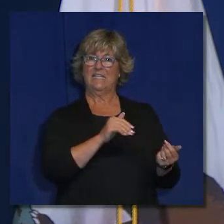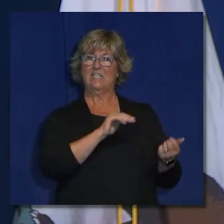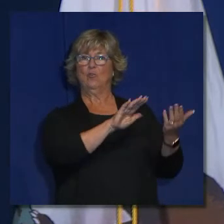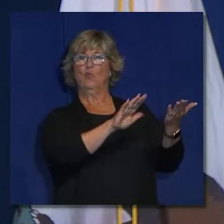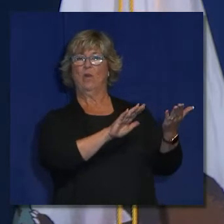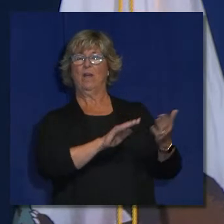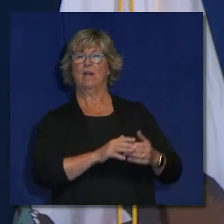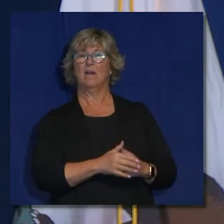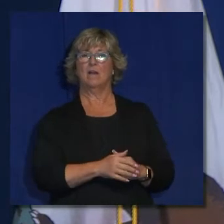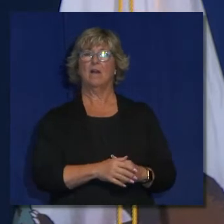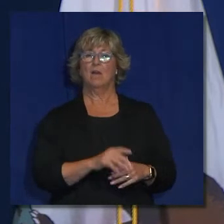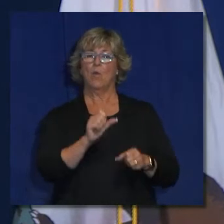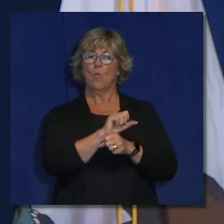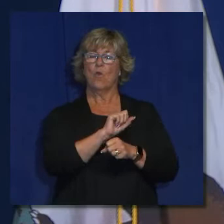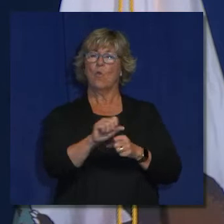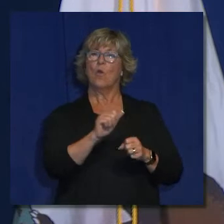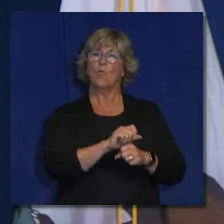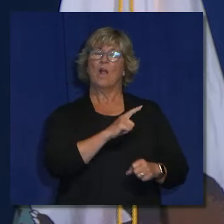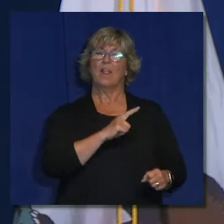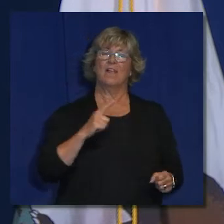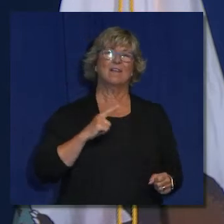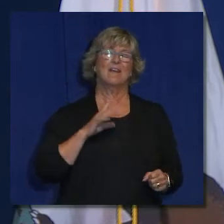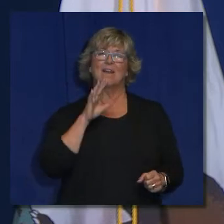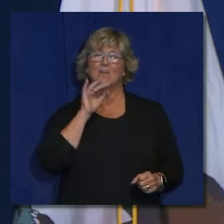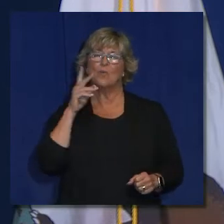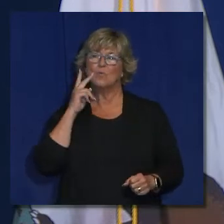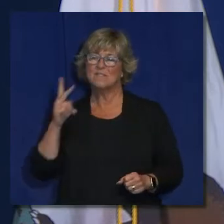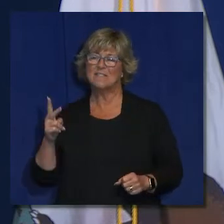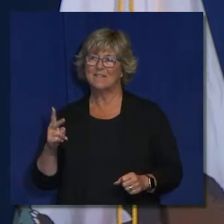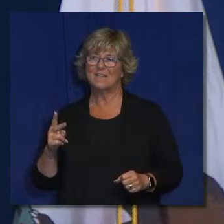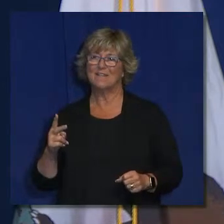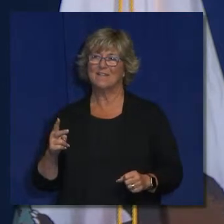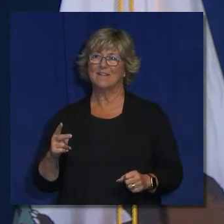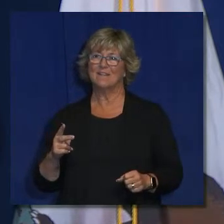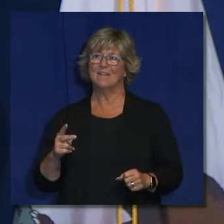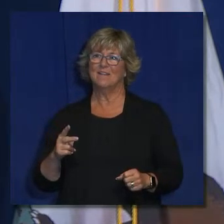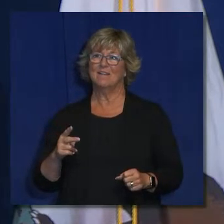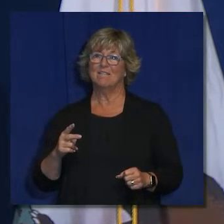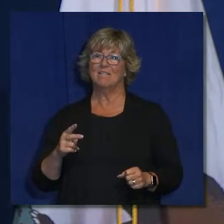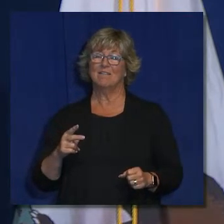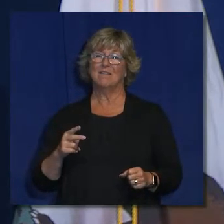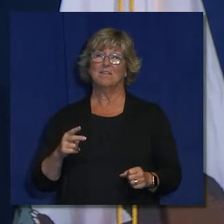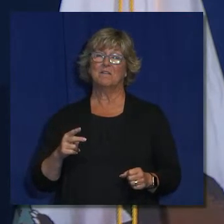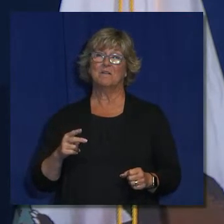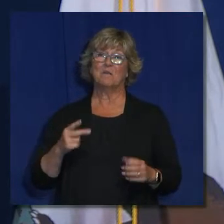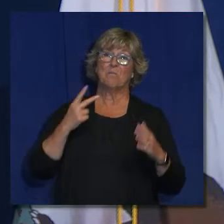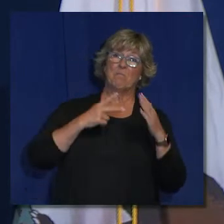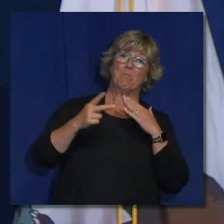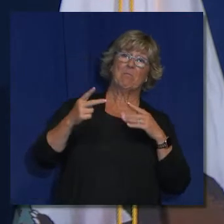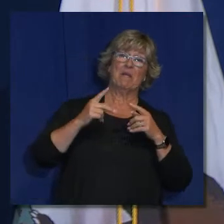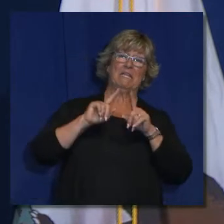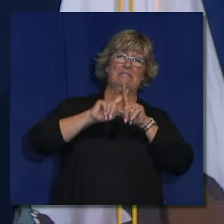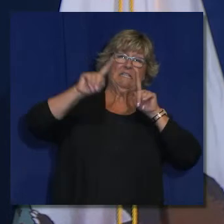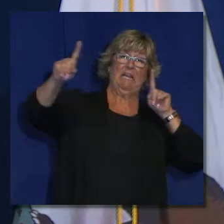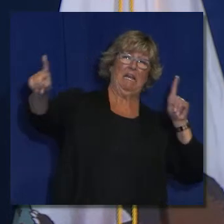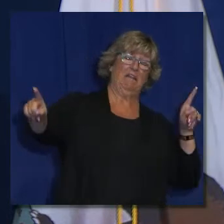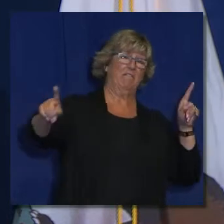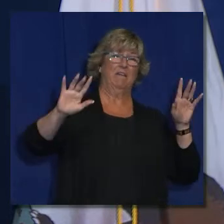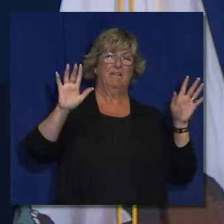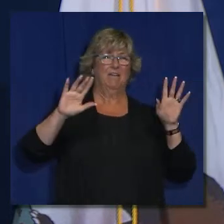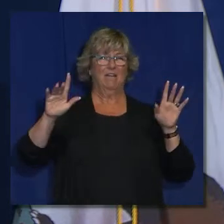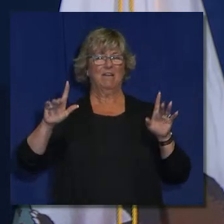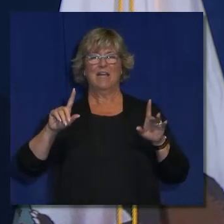addressed. We'll work with the legislature. I don't see a lot of daylight between these proposals. It's just a